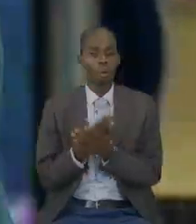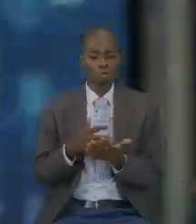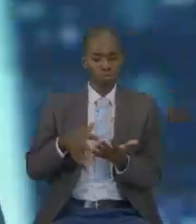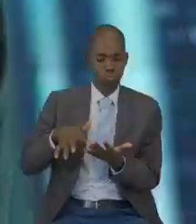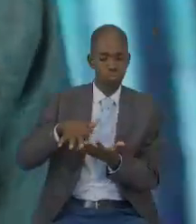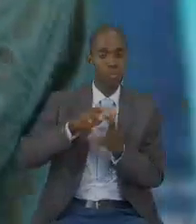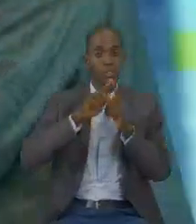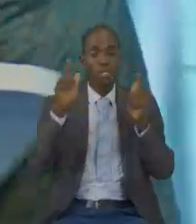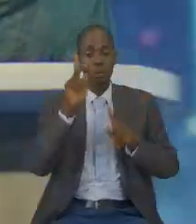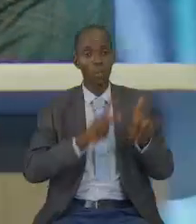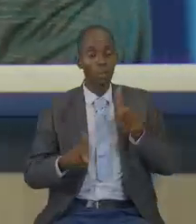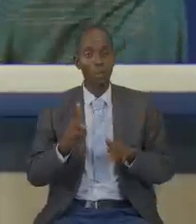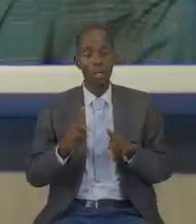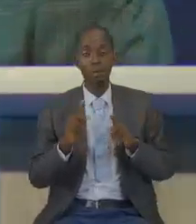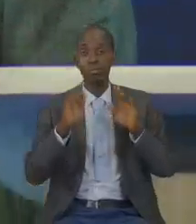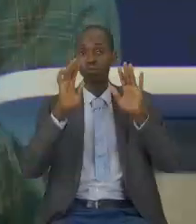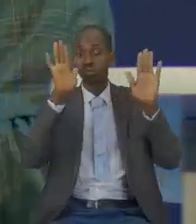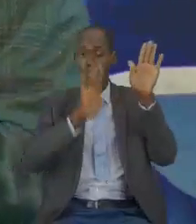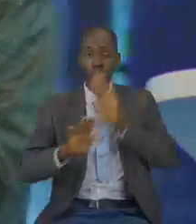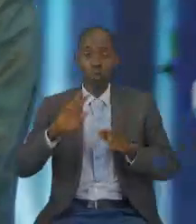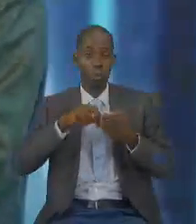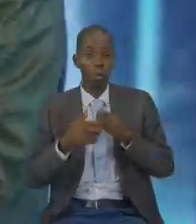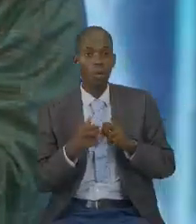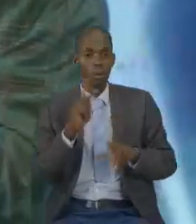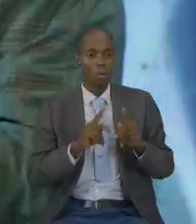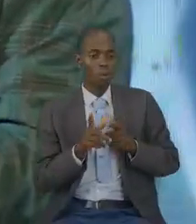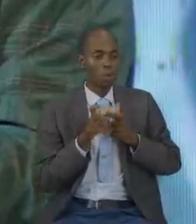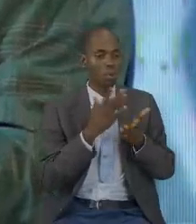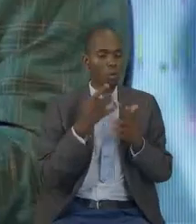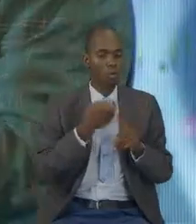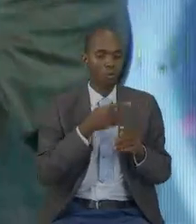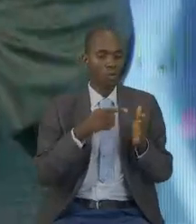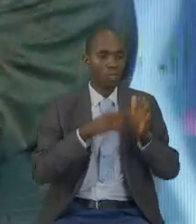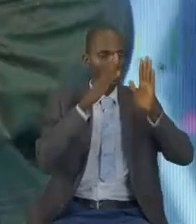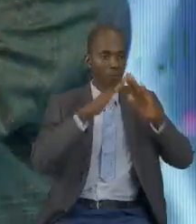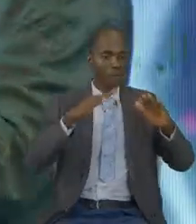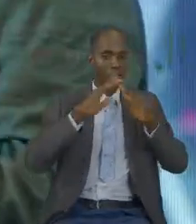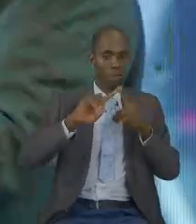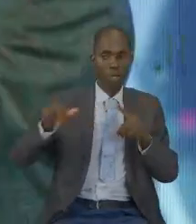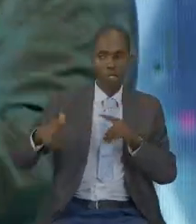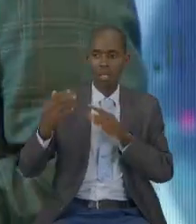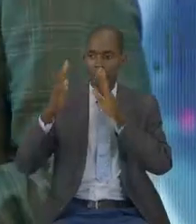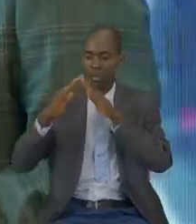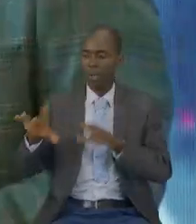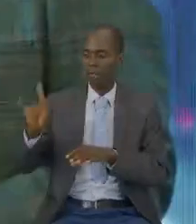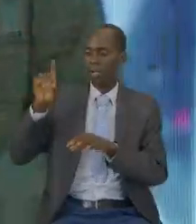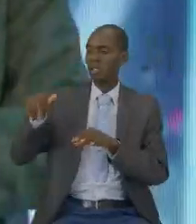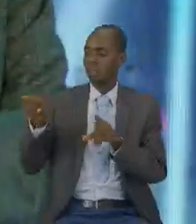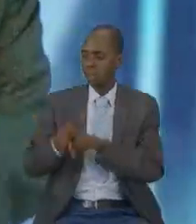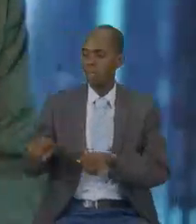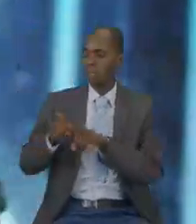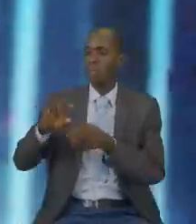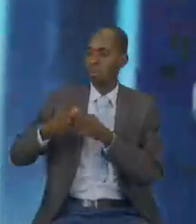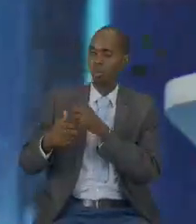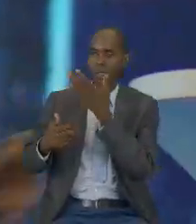people run from this village to that village, and they meet the same problem they are running from. They meet it in that village, and